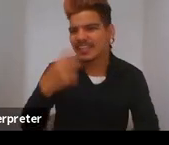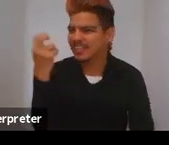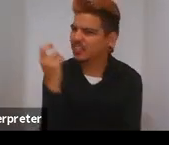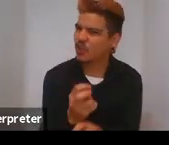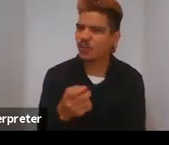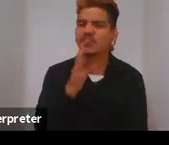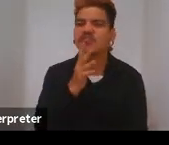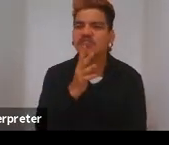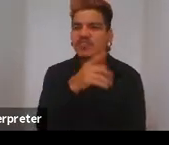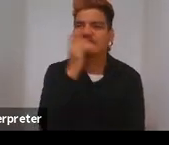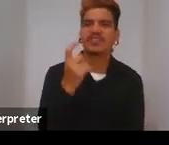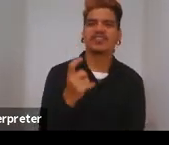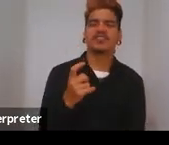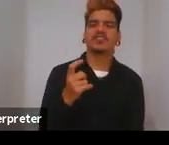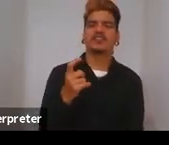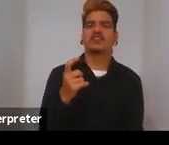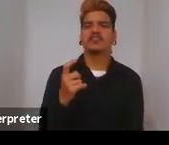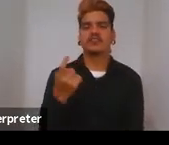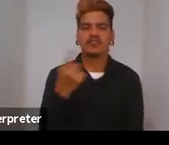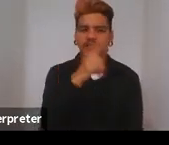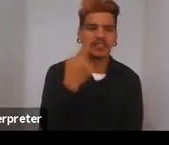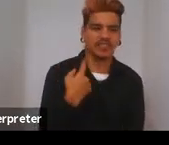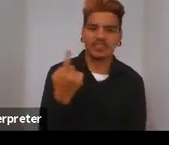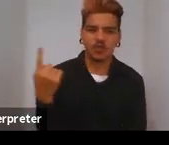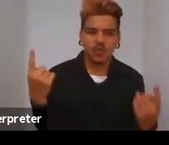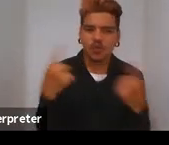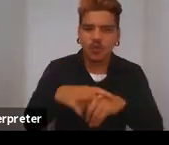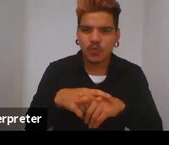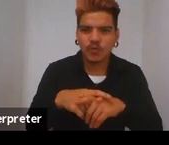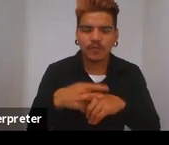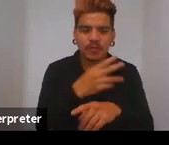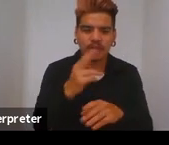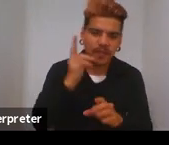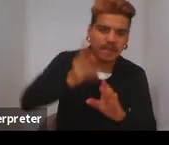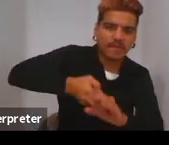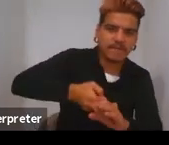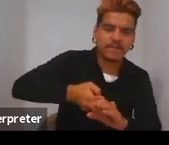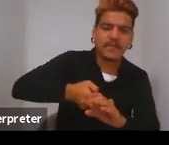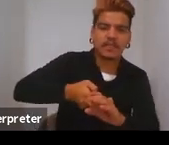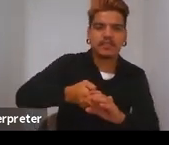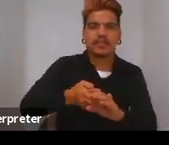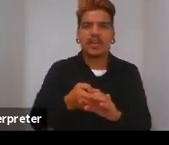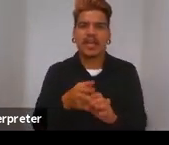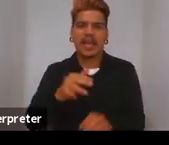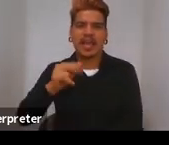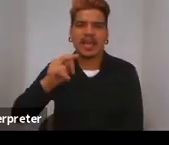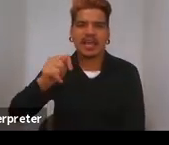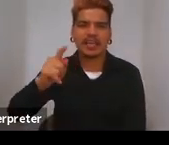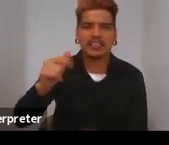about because it is so complex and because it involves so much intimacy